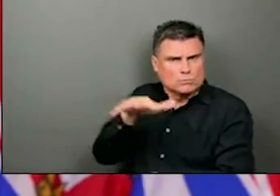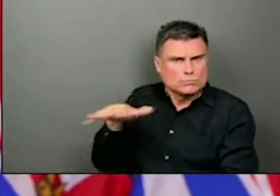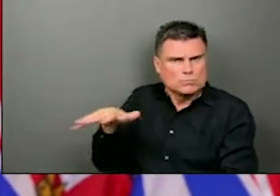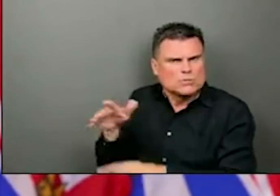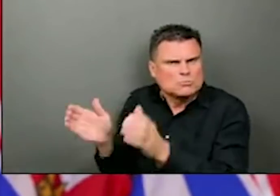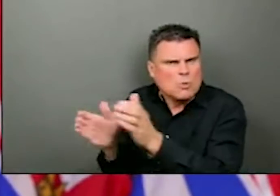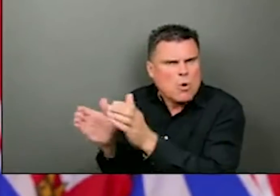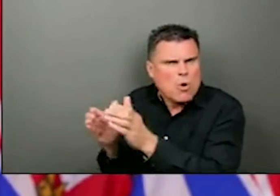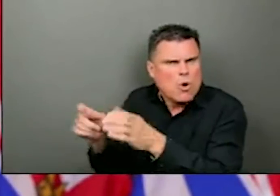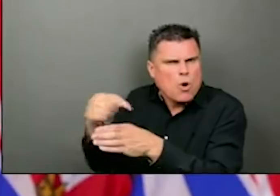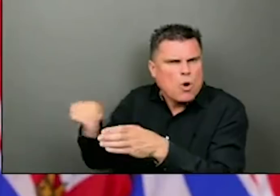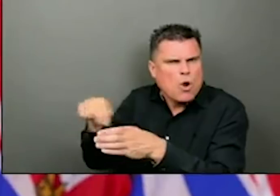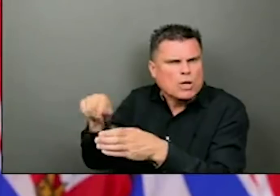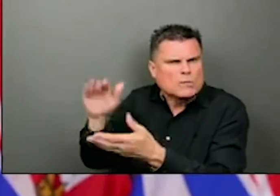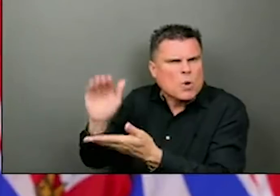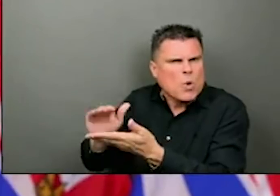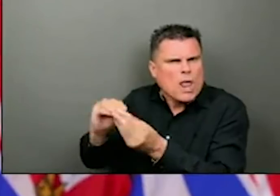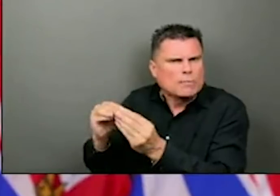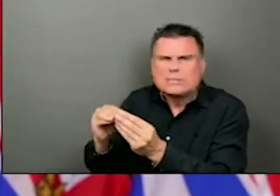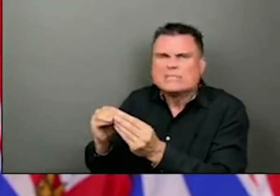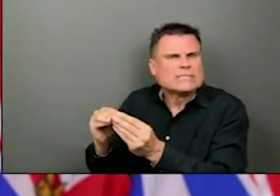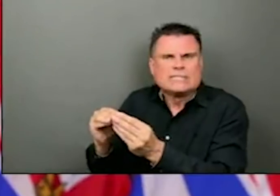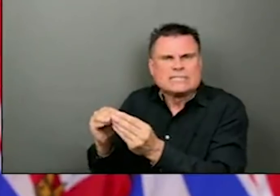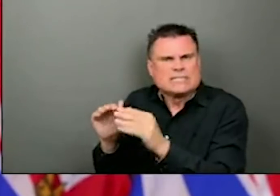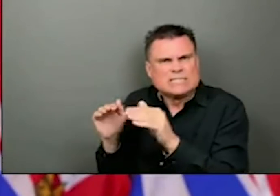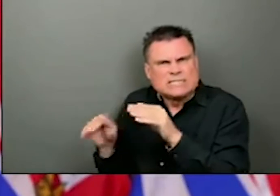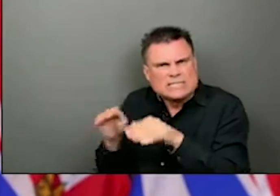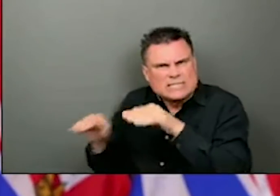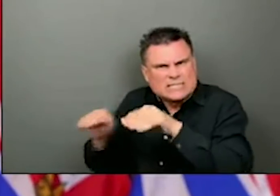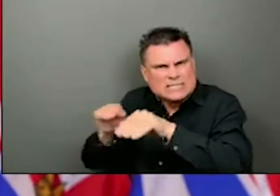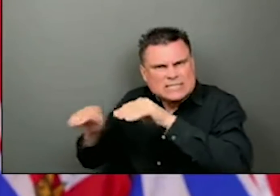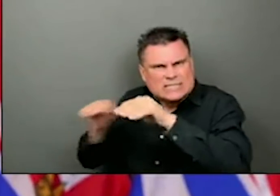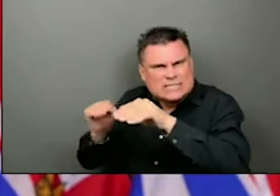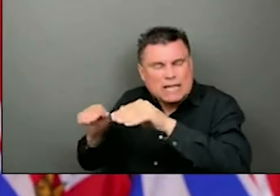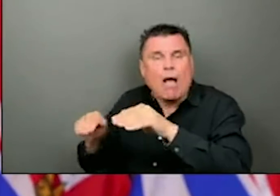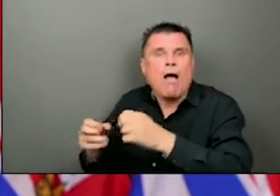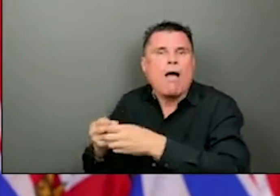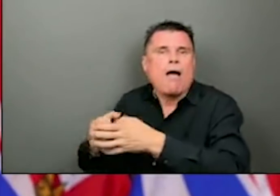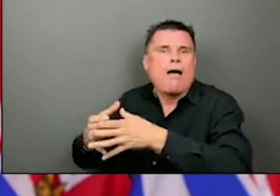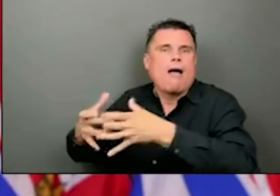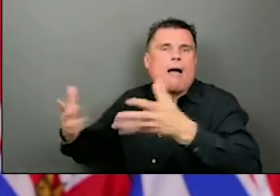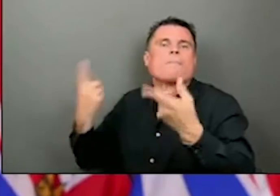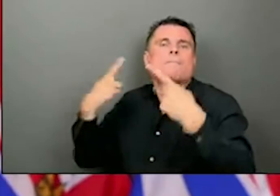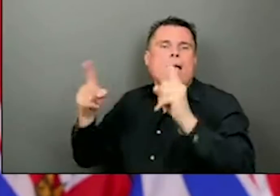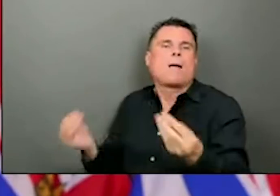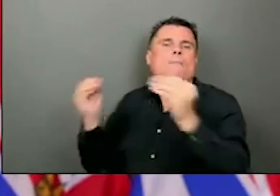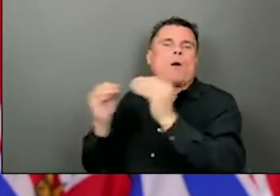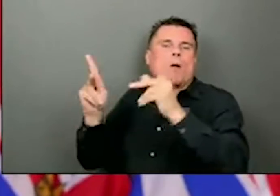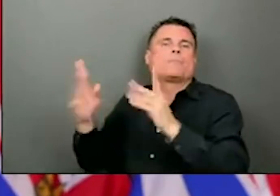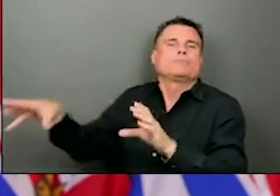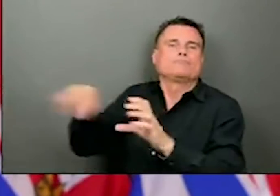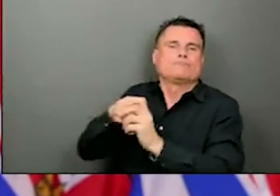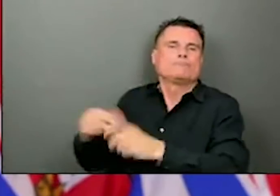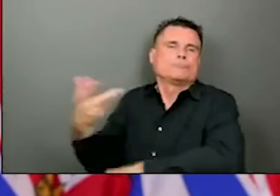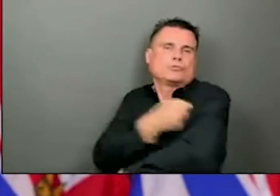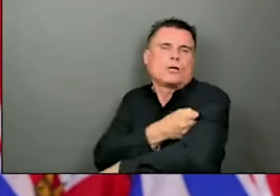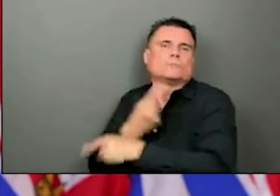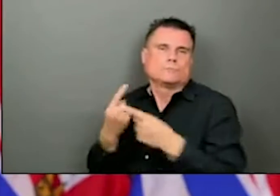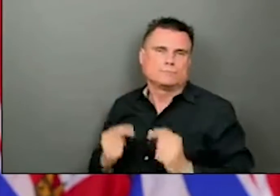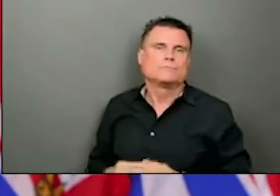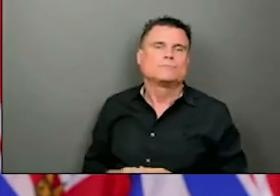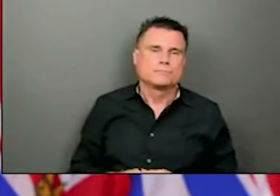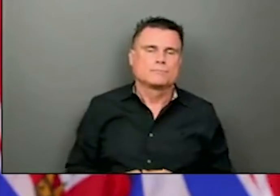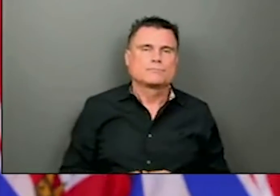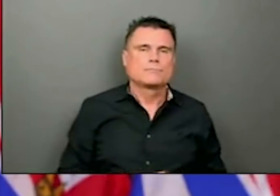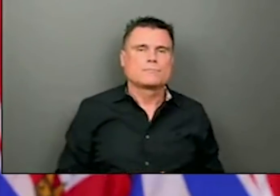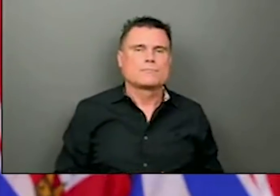I think out in our neighborhoods this weekend, I know it was true in Renfrew, Collingwood when I was, it was pretty clear for most that it was a different sort of